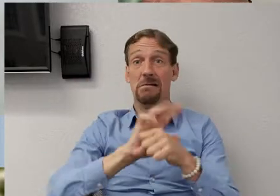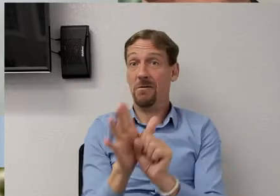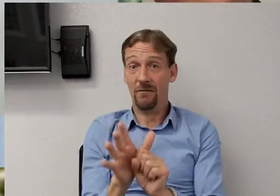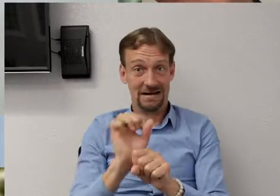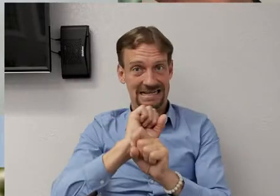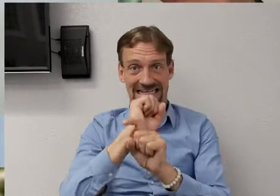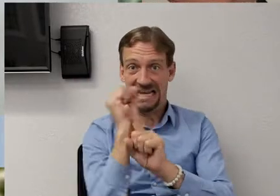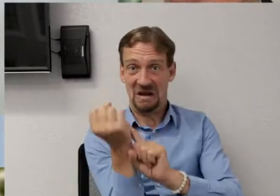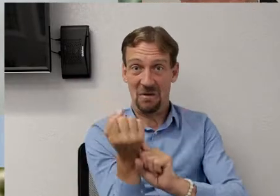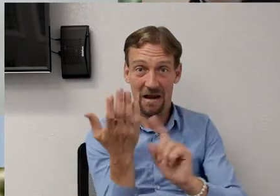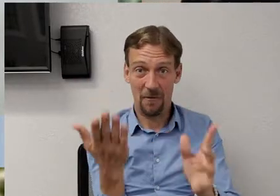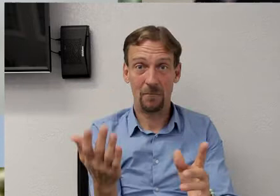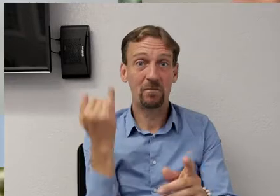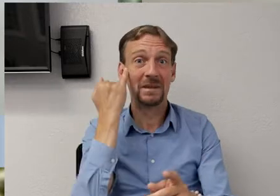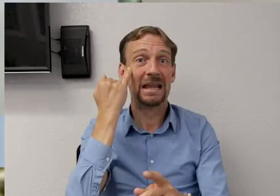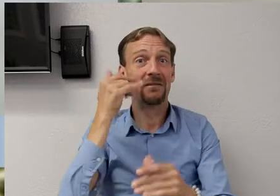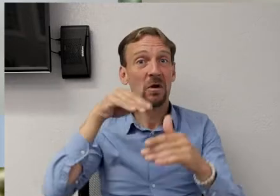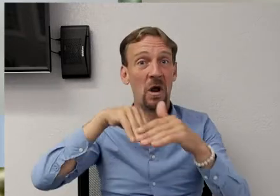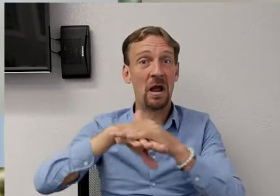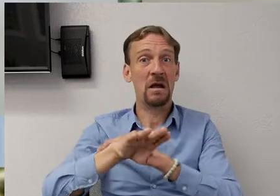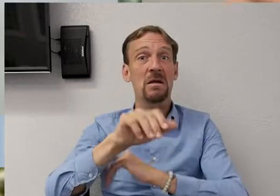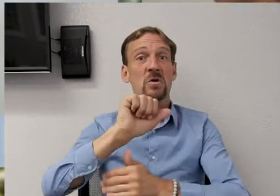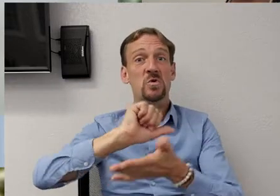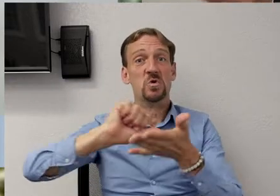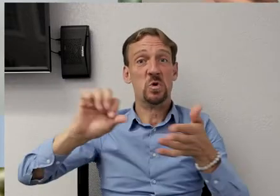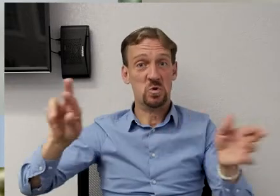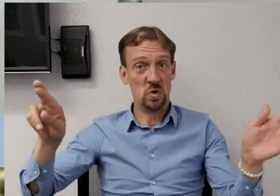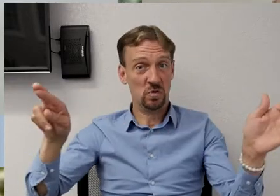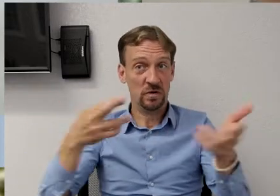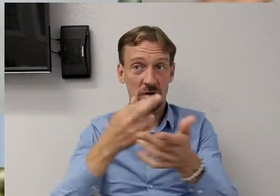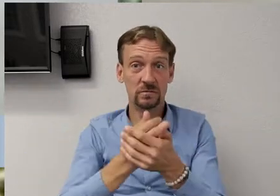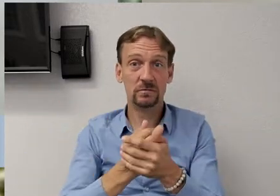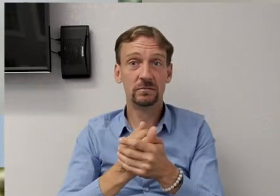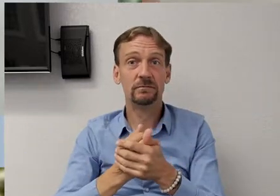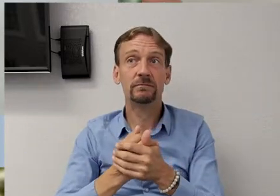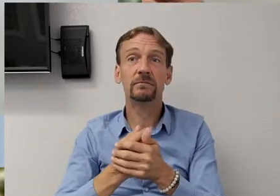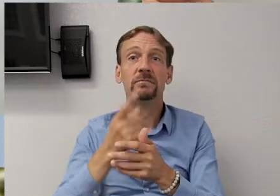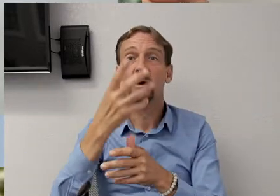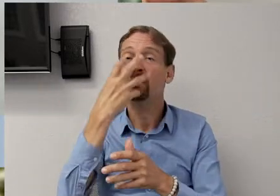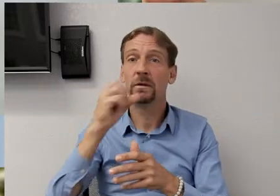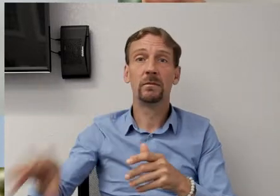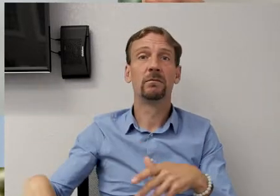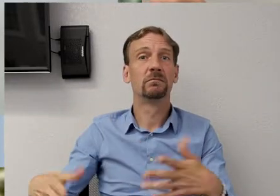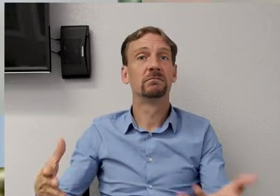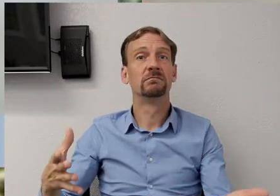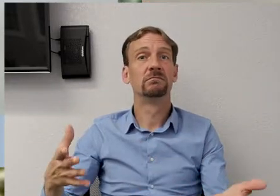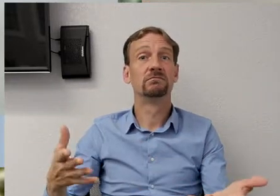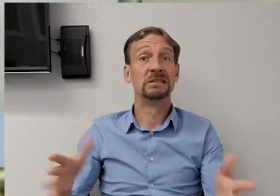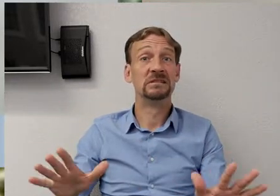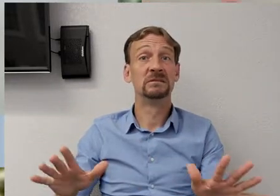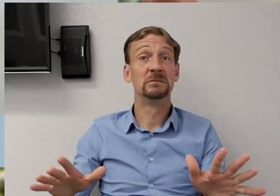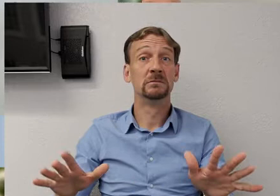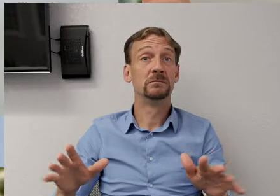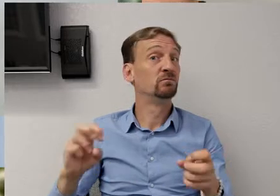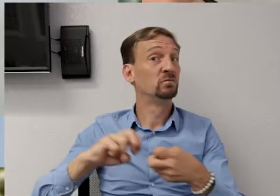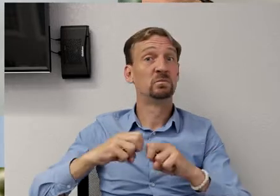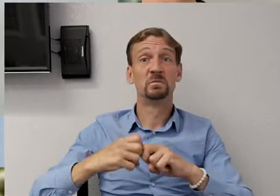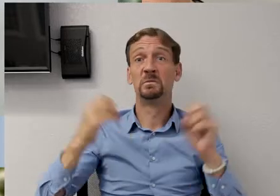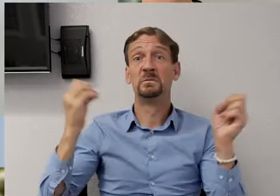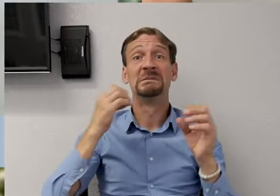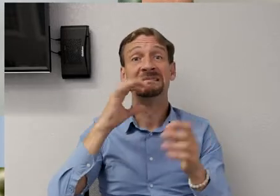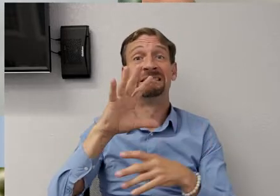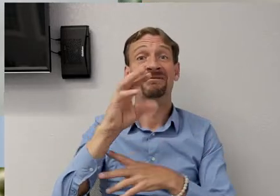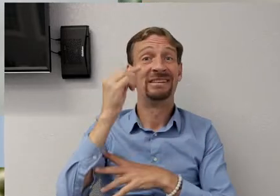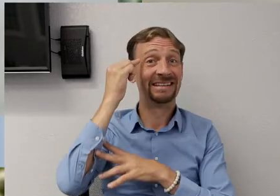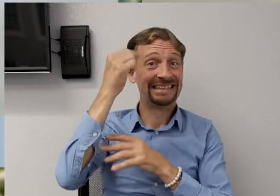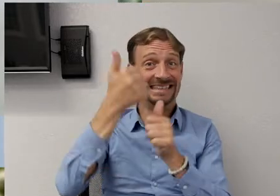you put a surgical mask on if you're going into a room or and you throw it away when you're done. Mm-hmm. And no problem, they cost 50